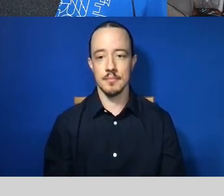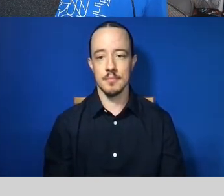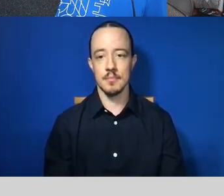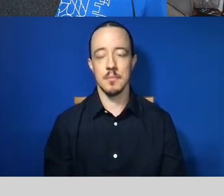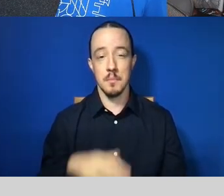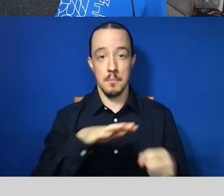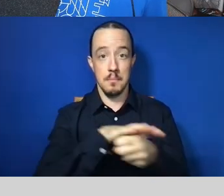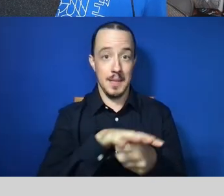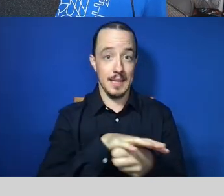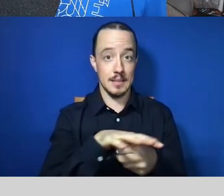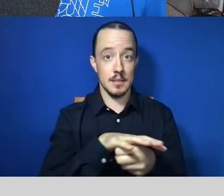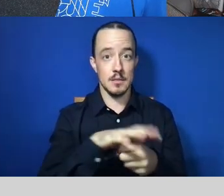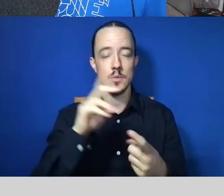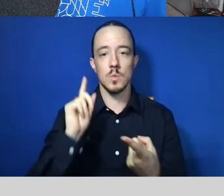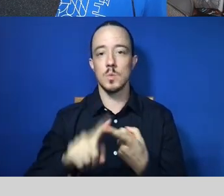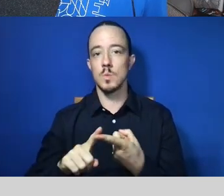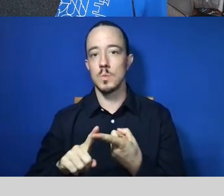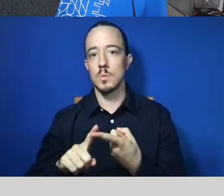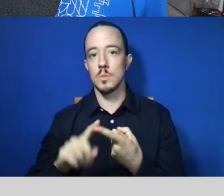the beat